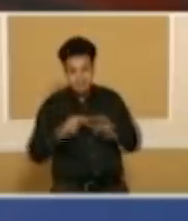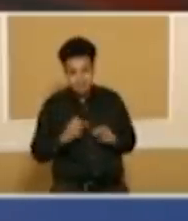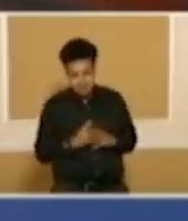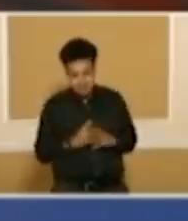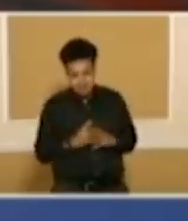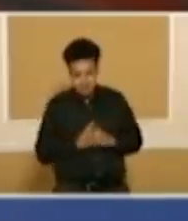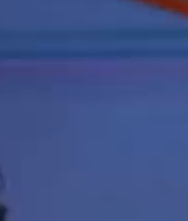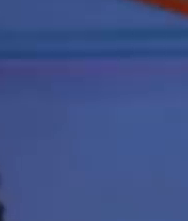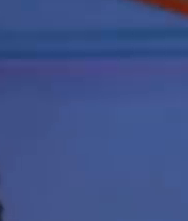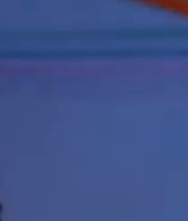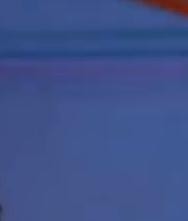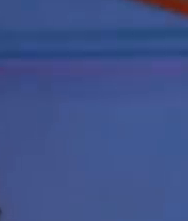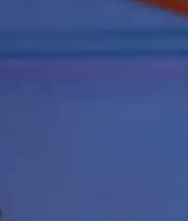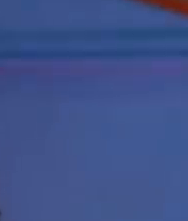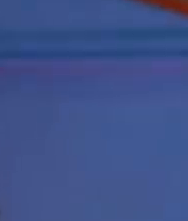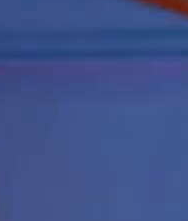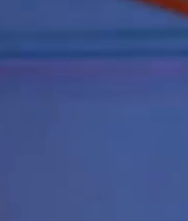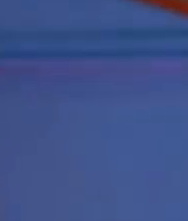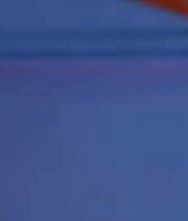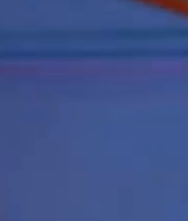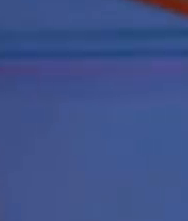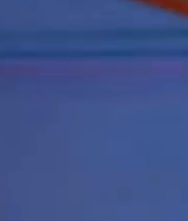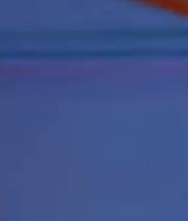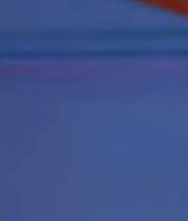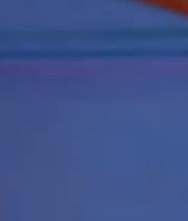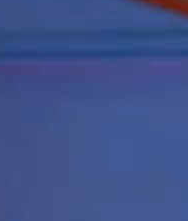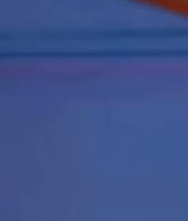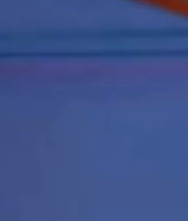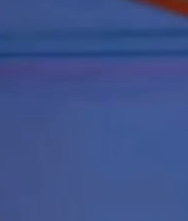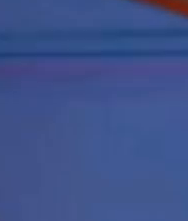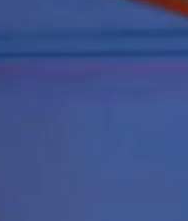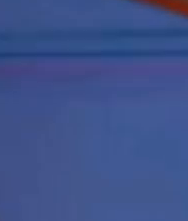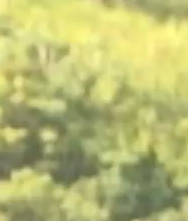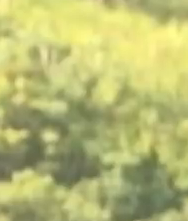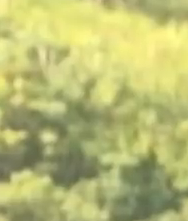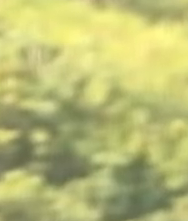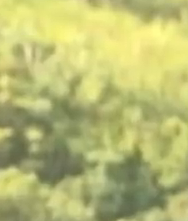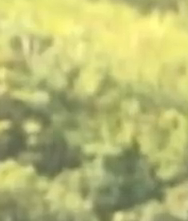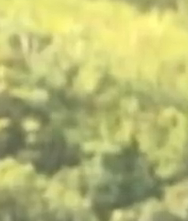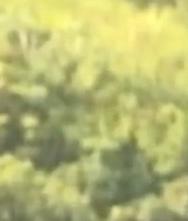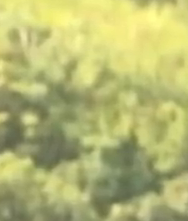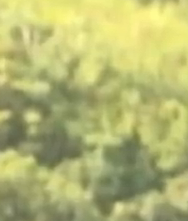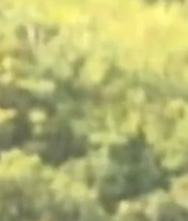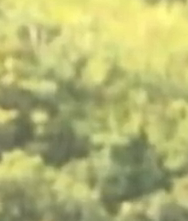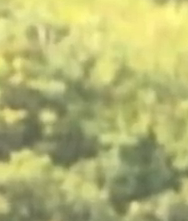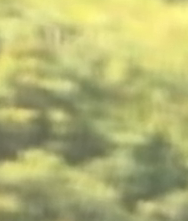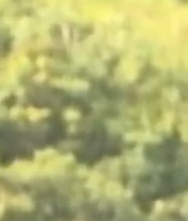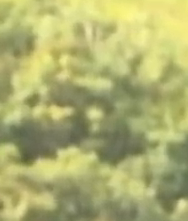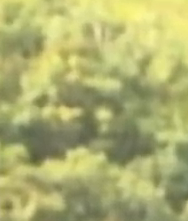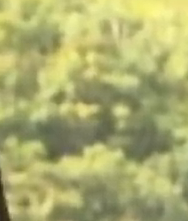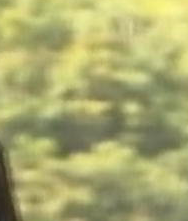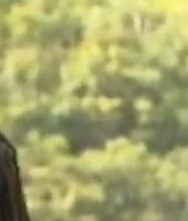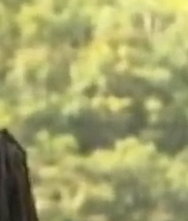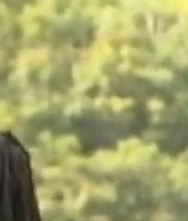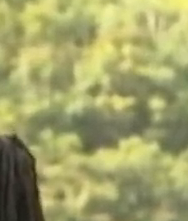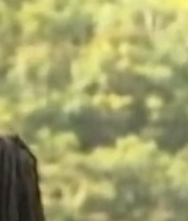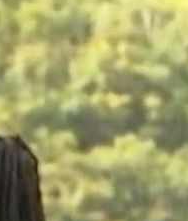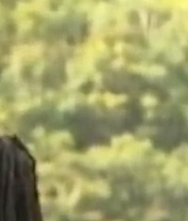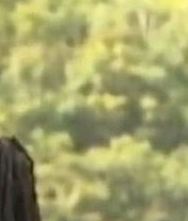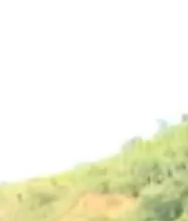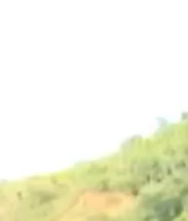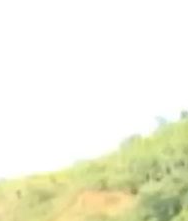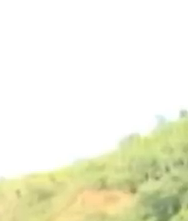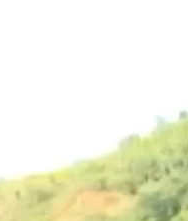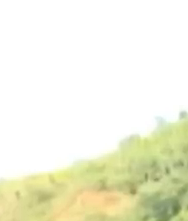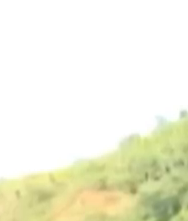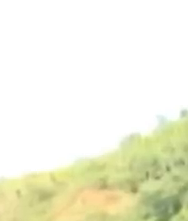Opposition spokesperson on gender and justice, Donna Scott Motley, believes giving women traditional safe seats will